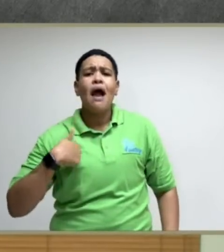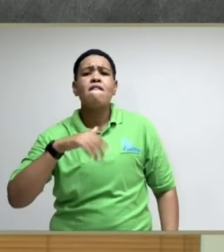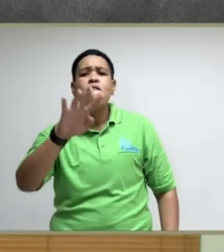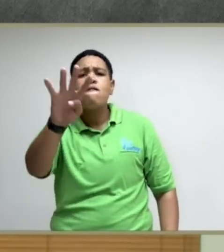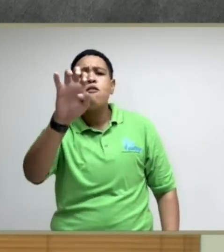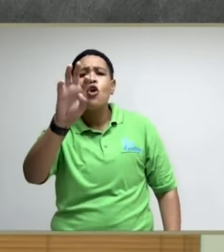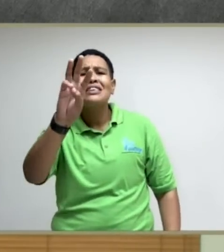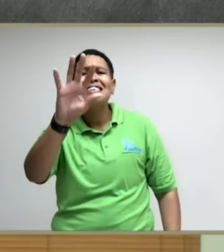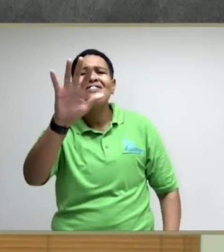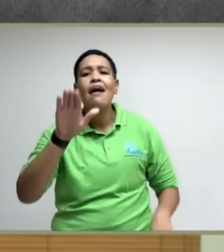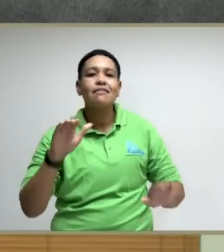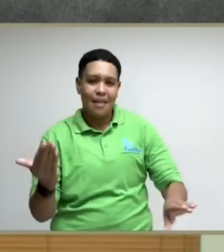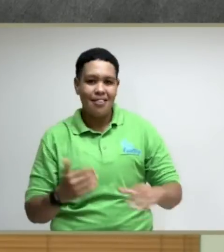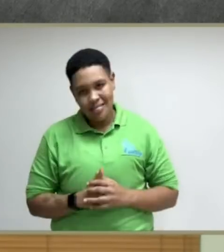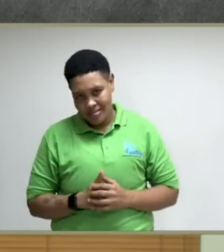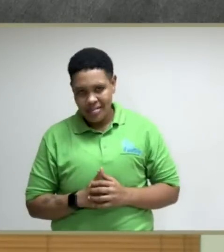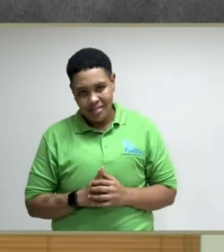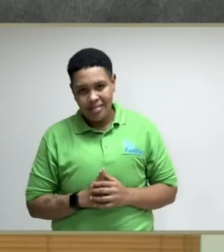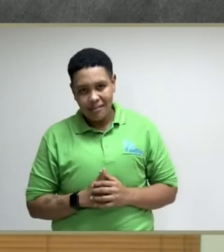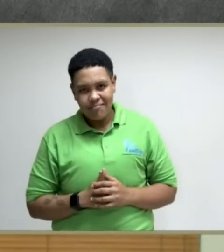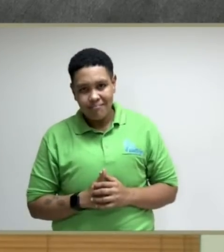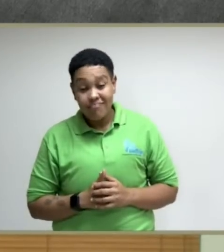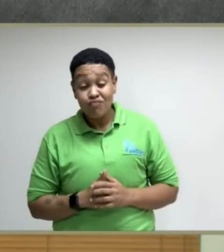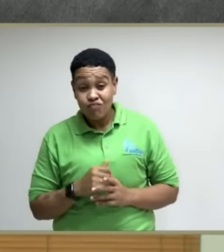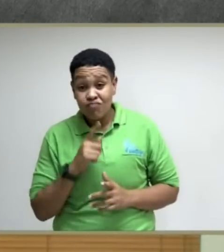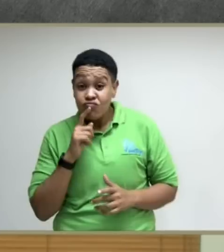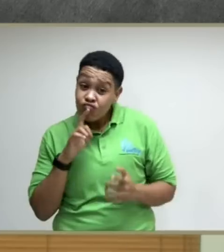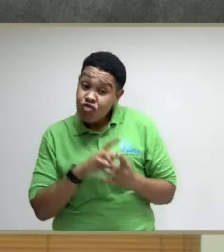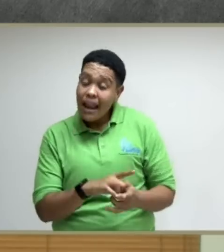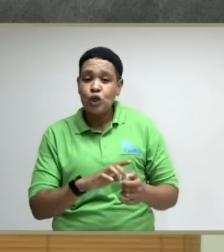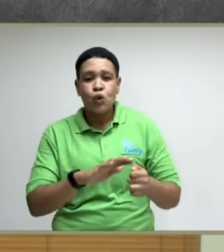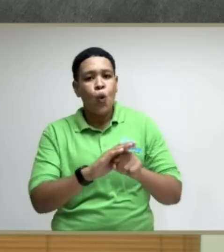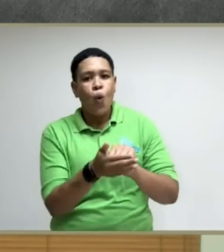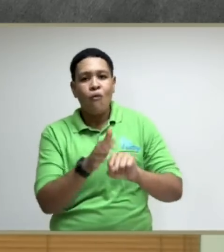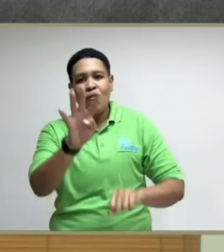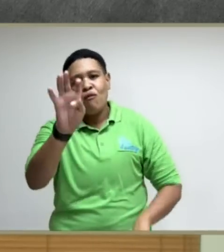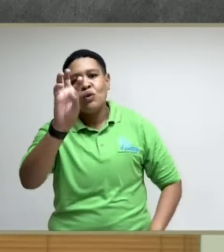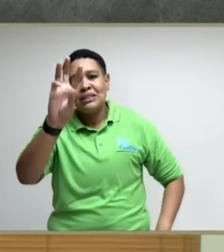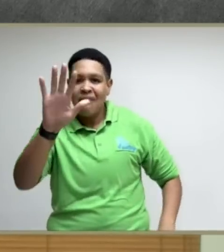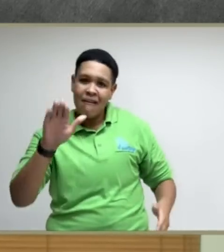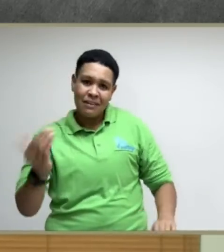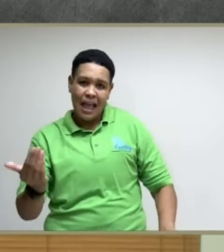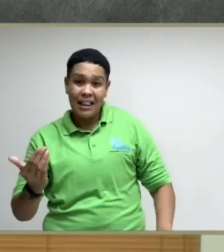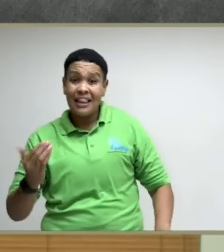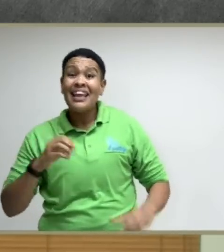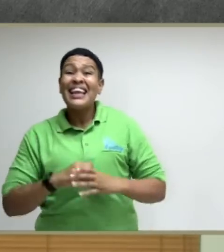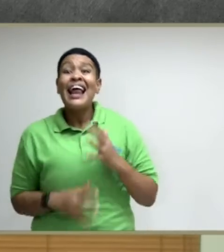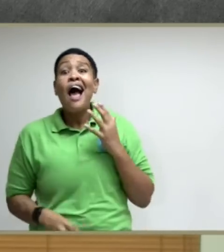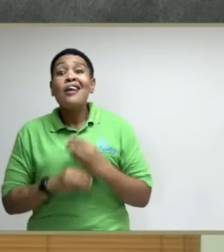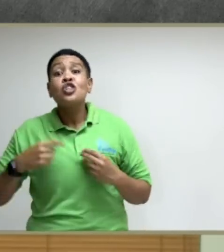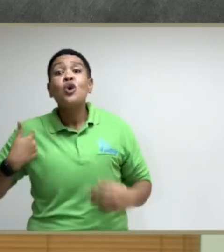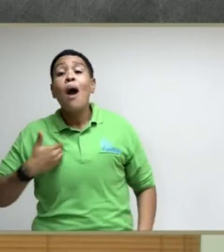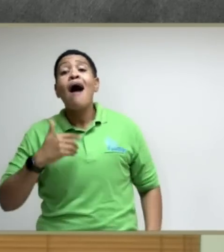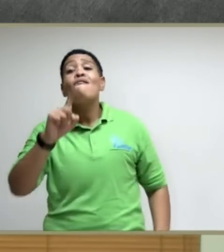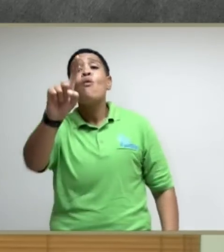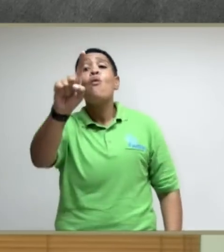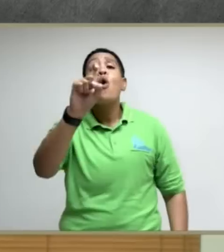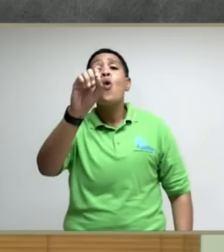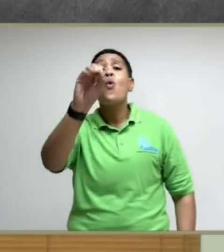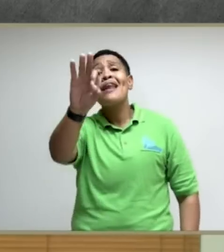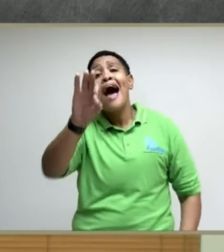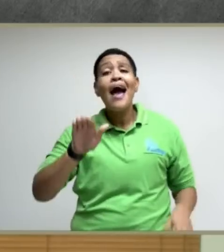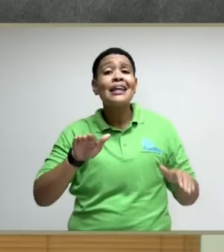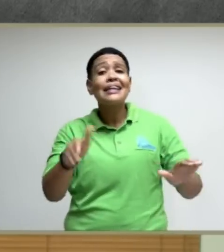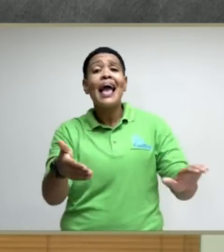lot of deaths that have been related to COVID. And in addition, we have another 109 deaths